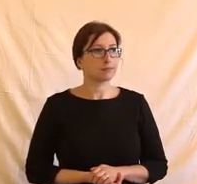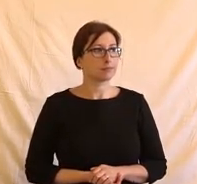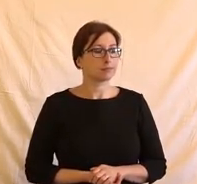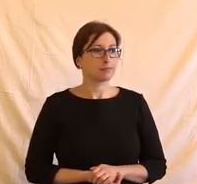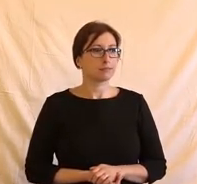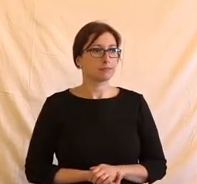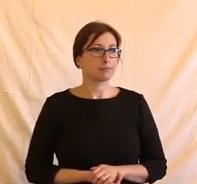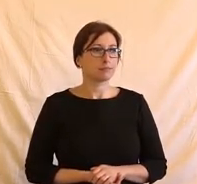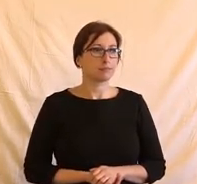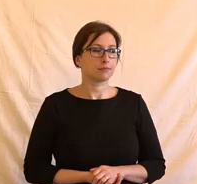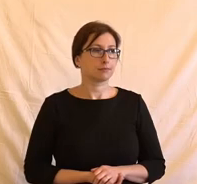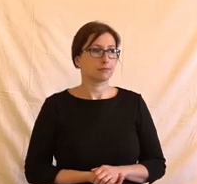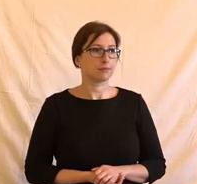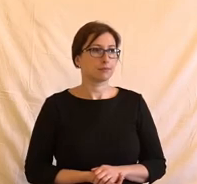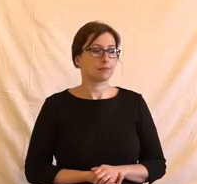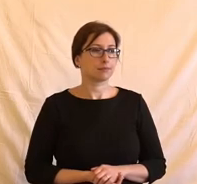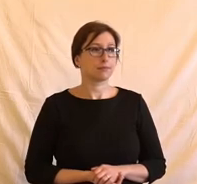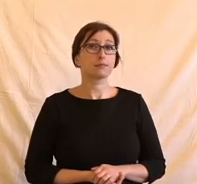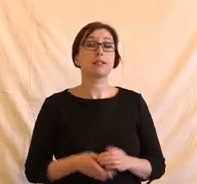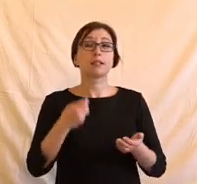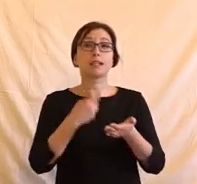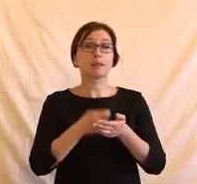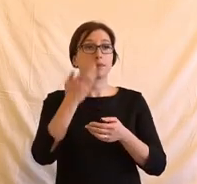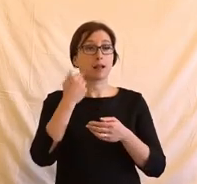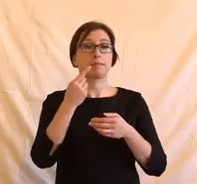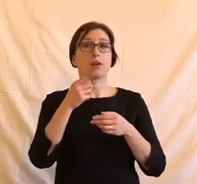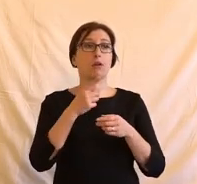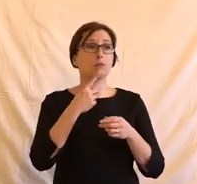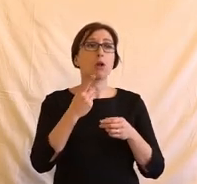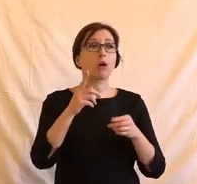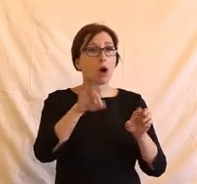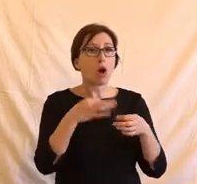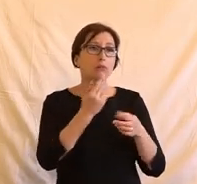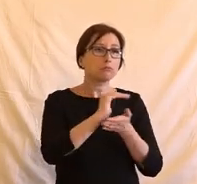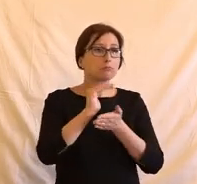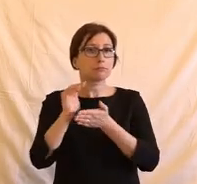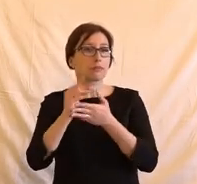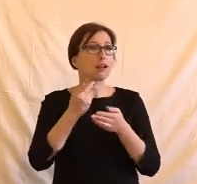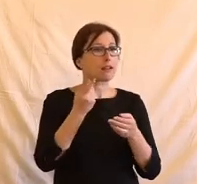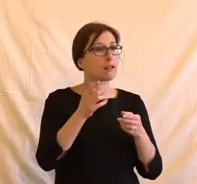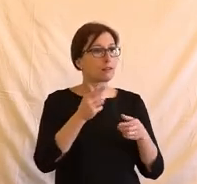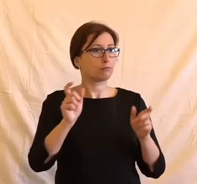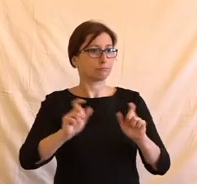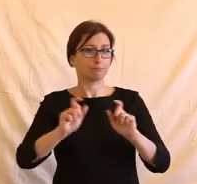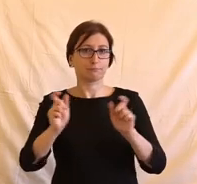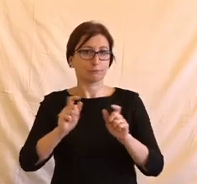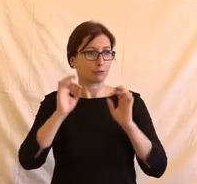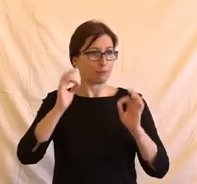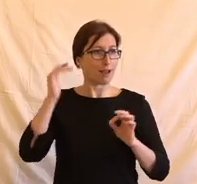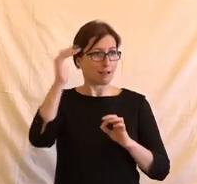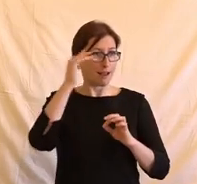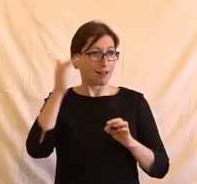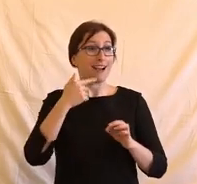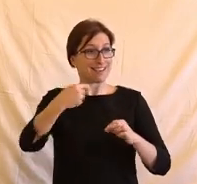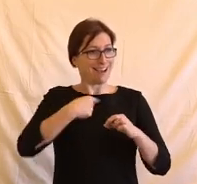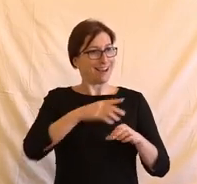security asking me what I was trying to do. Takže poté, co jsem mnohé hostil a popili jsme a byli jsme ve skvělé náladě a já se